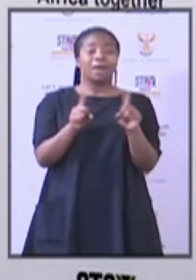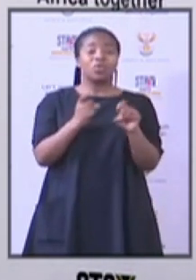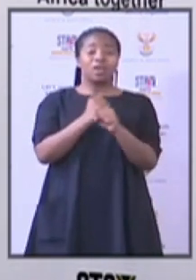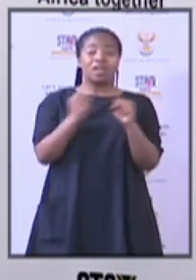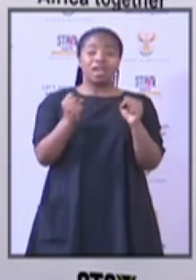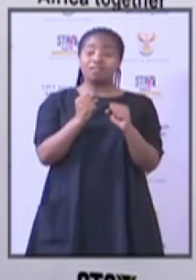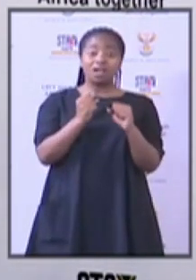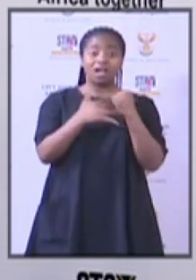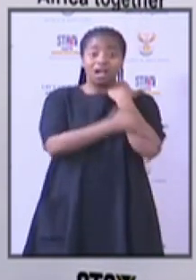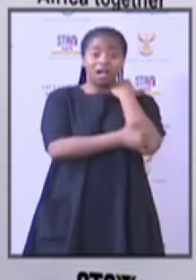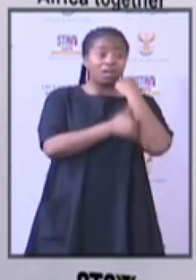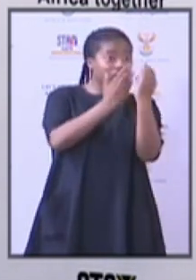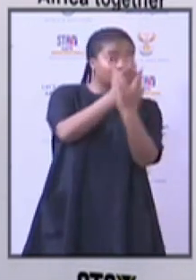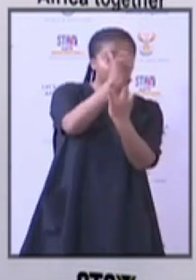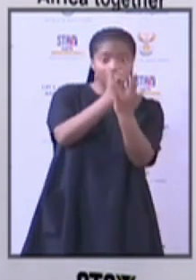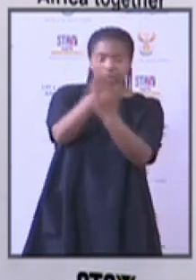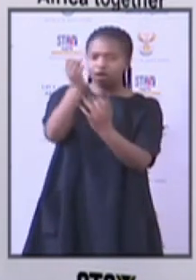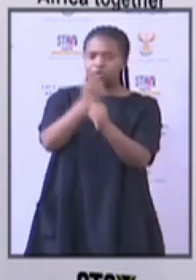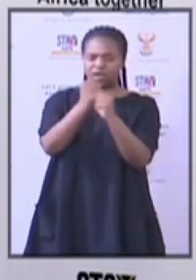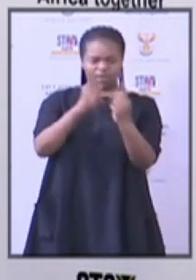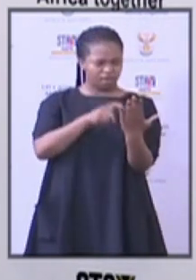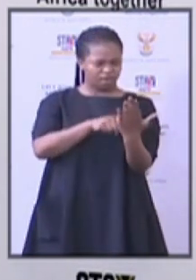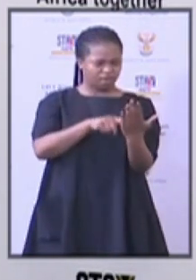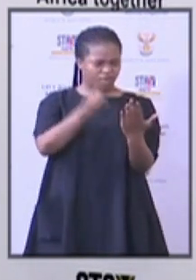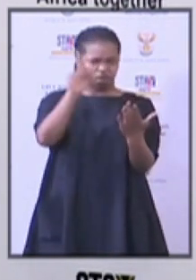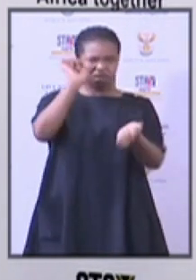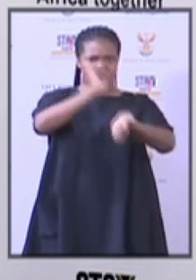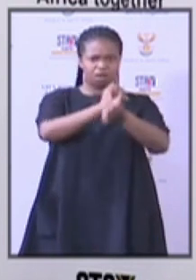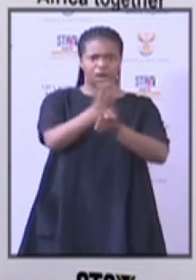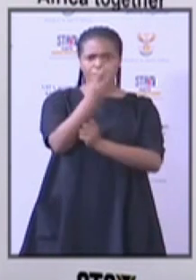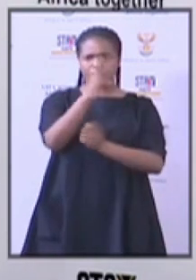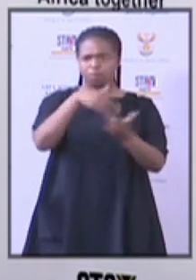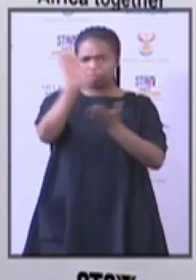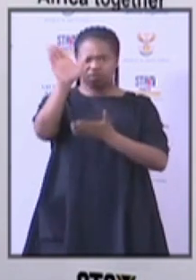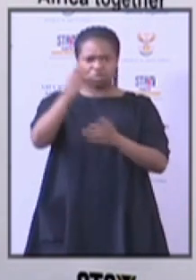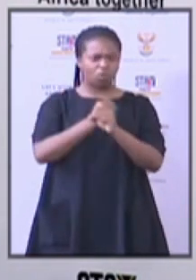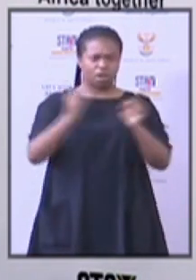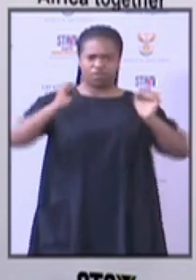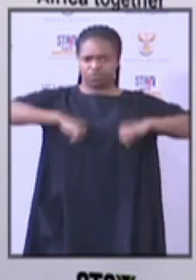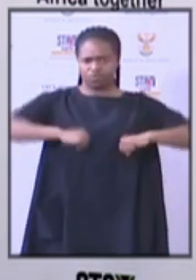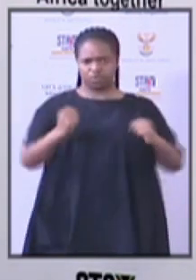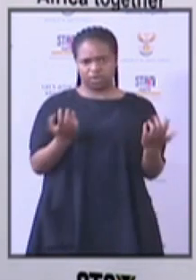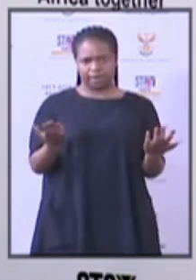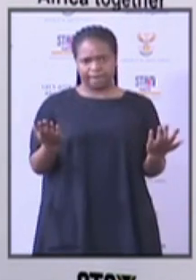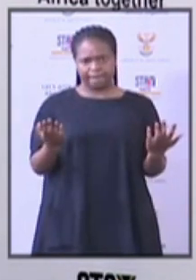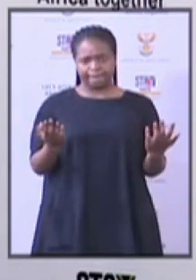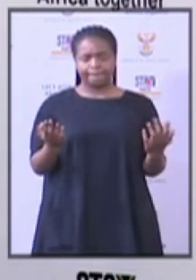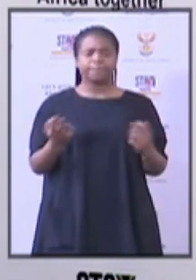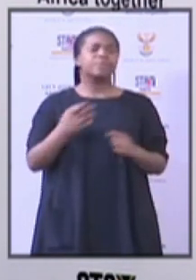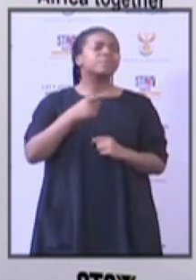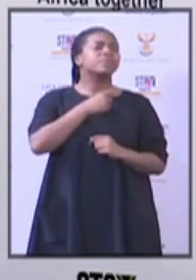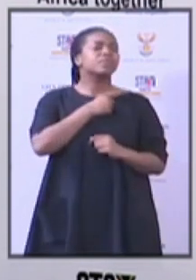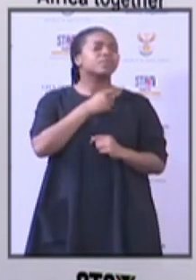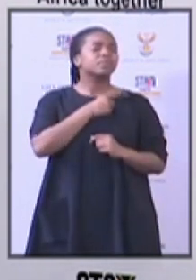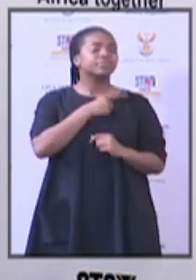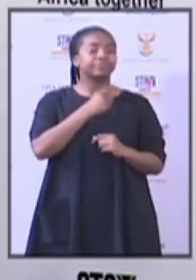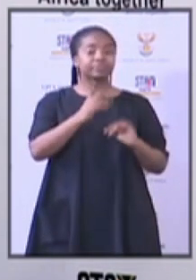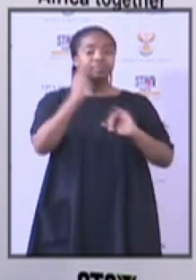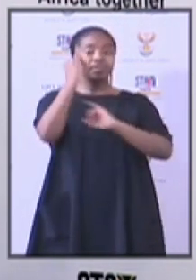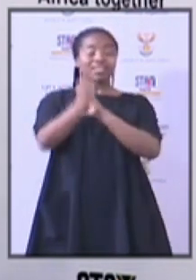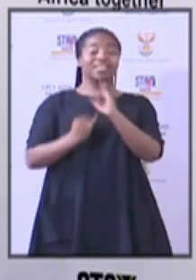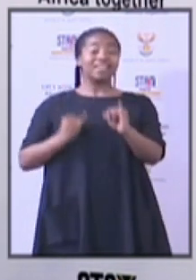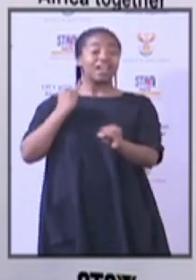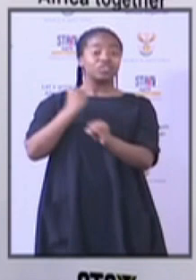any country. They'll turn you there or they'll even arrest you. They'll never agree. And the simple reason is that the International